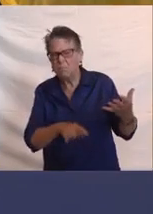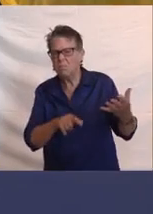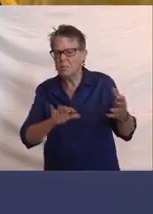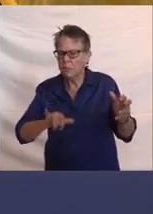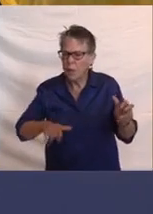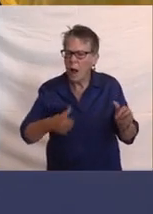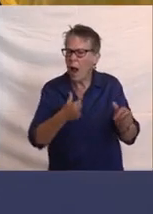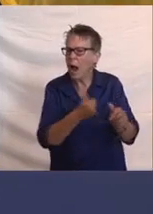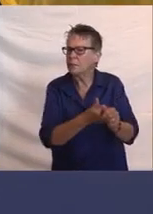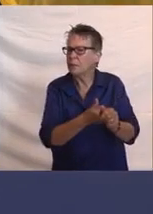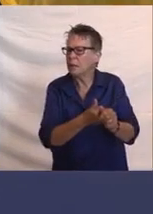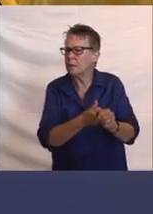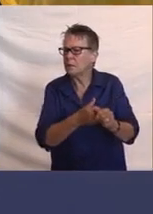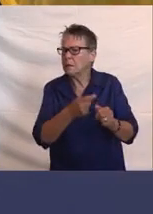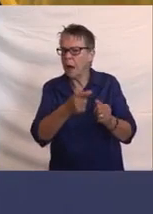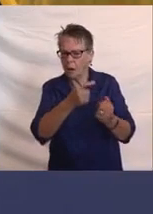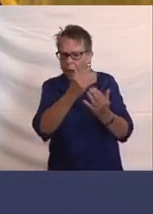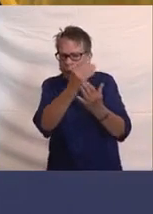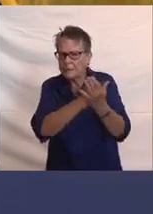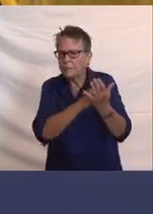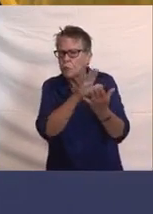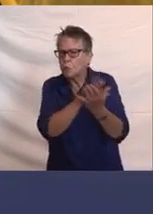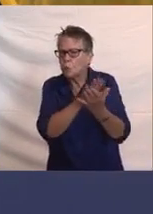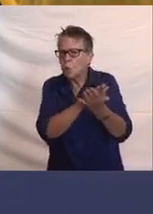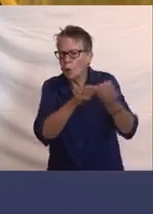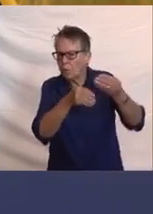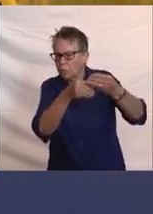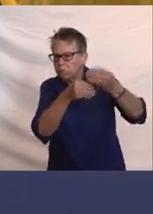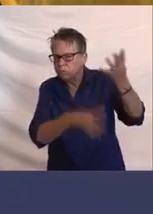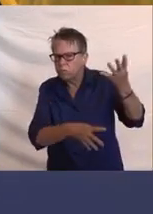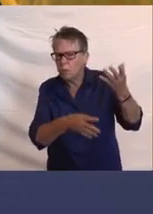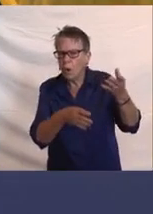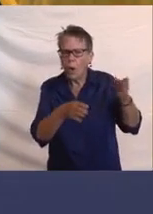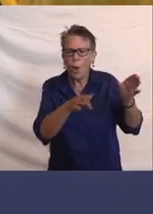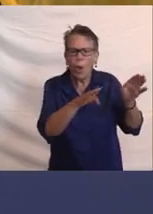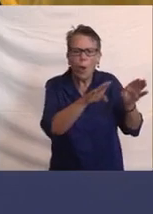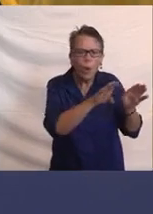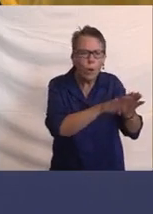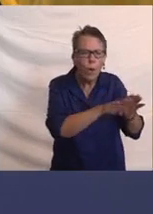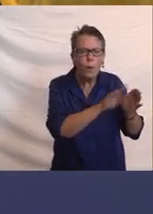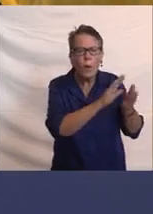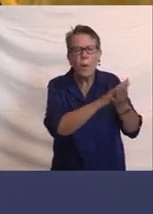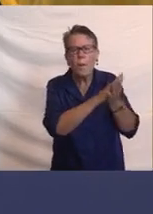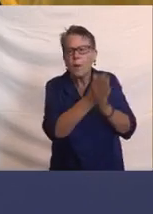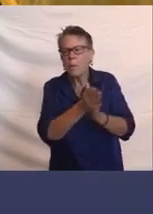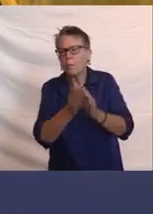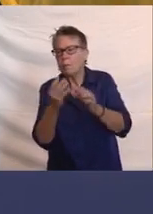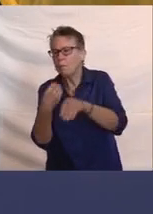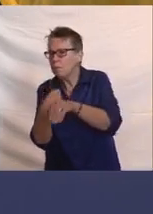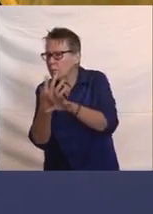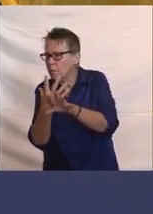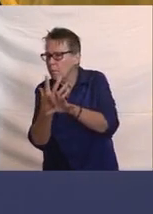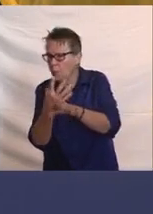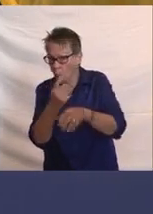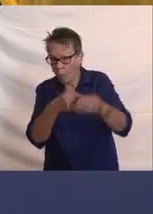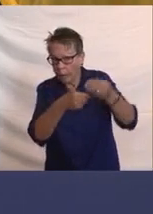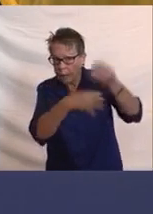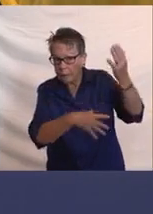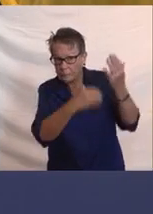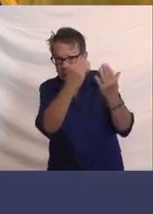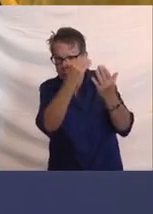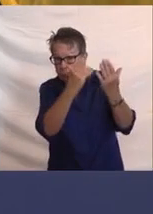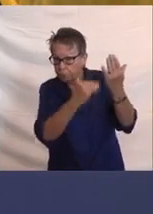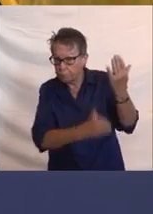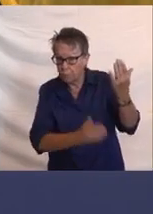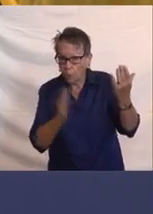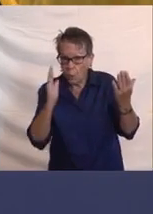and specific information about the number of cases or quarantines related to school outbreaks? Thank you. I don't think we have